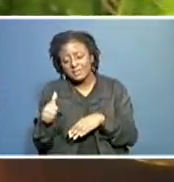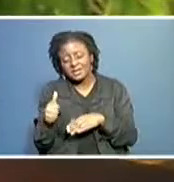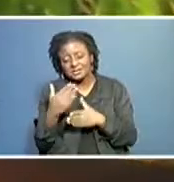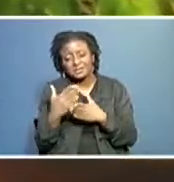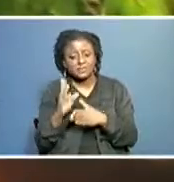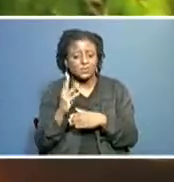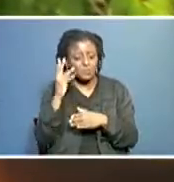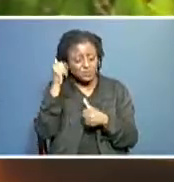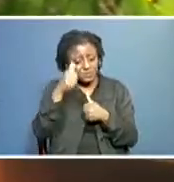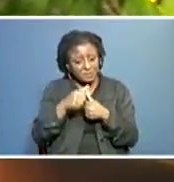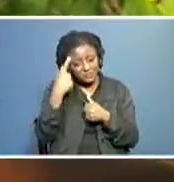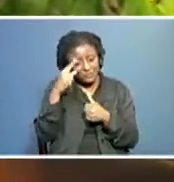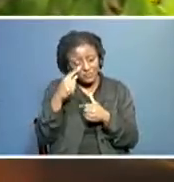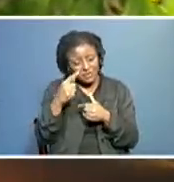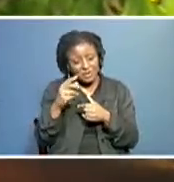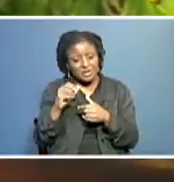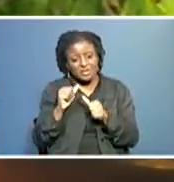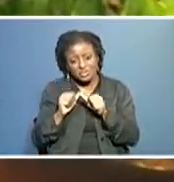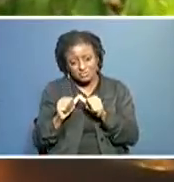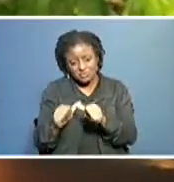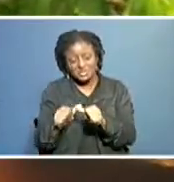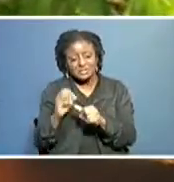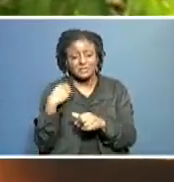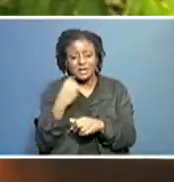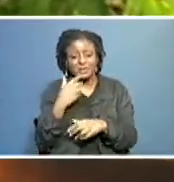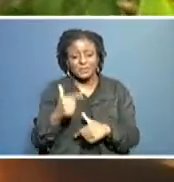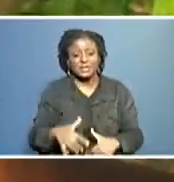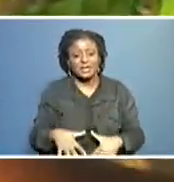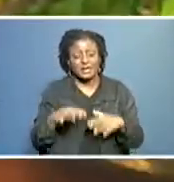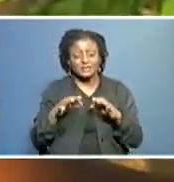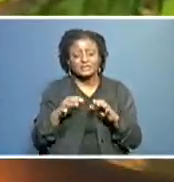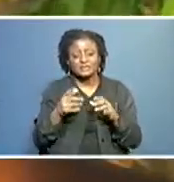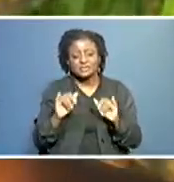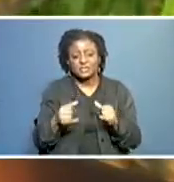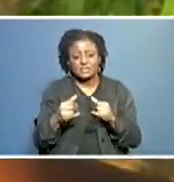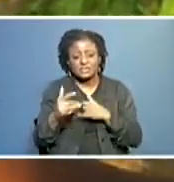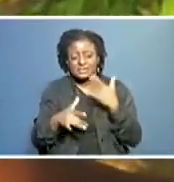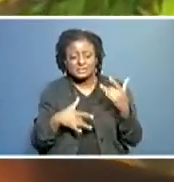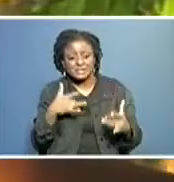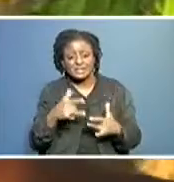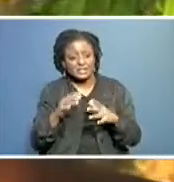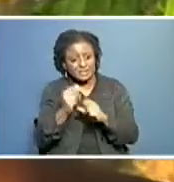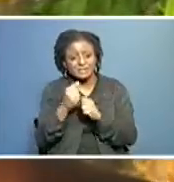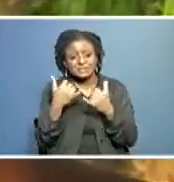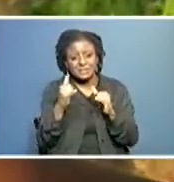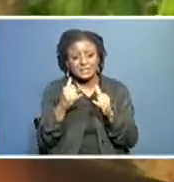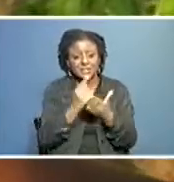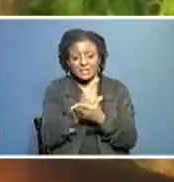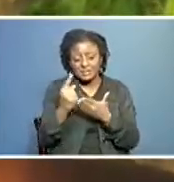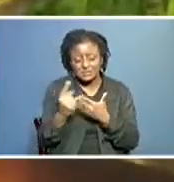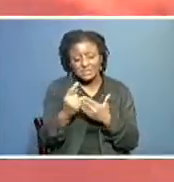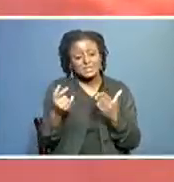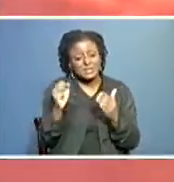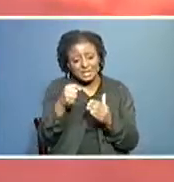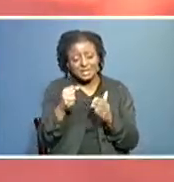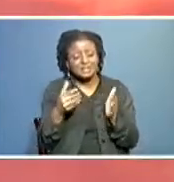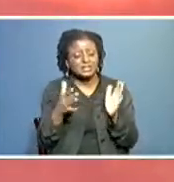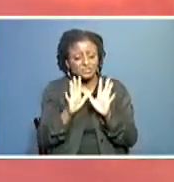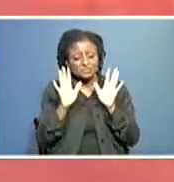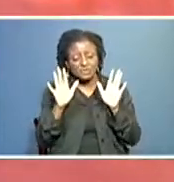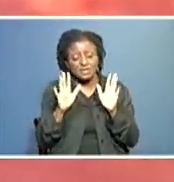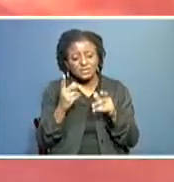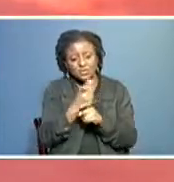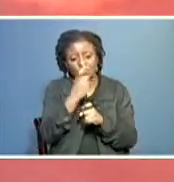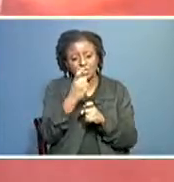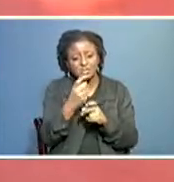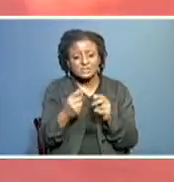remember for the rest of our lives. And it's just exciting, and now I get to play next week, and yeah, it's great. The win was